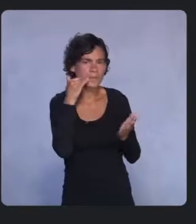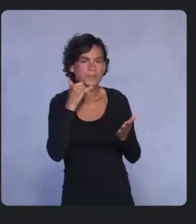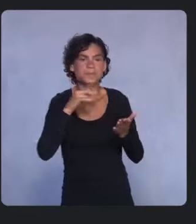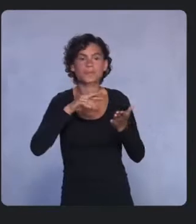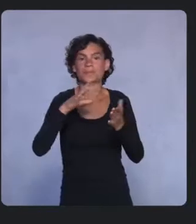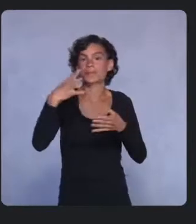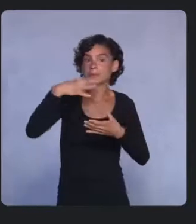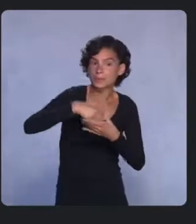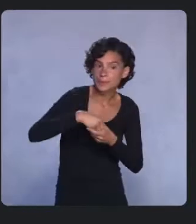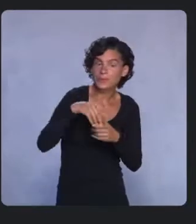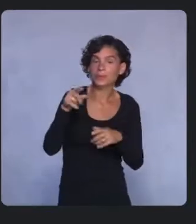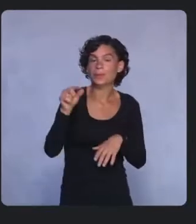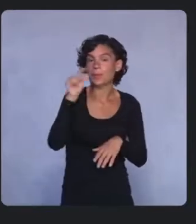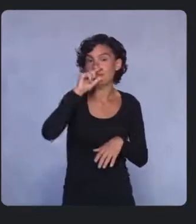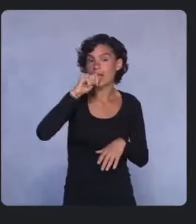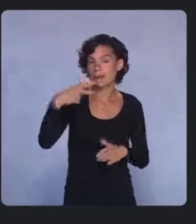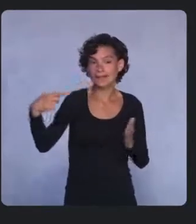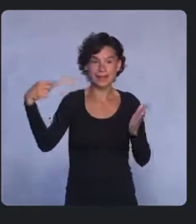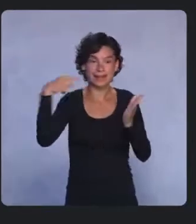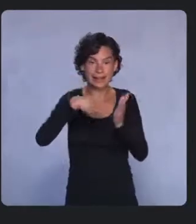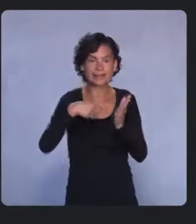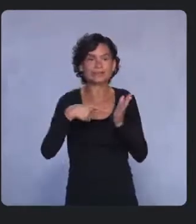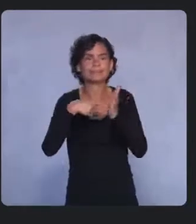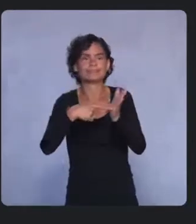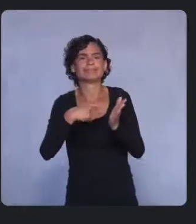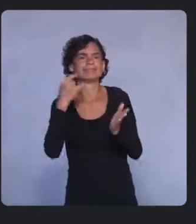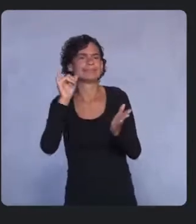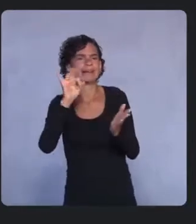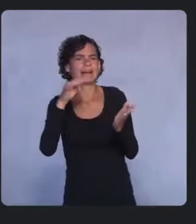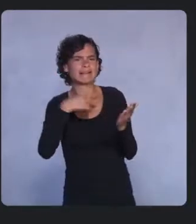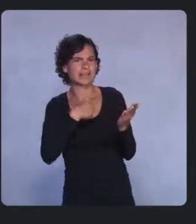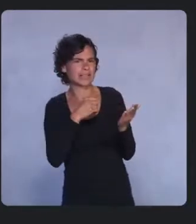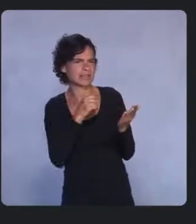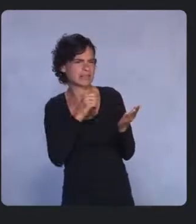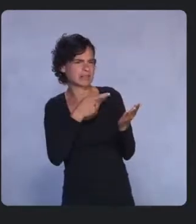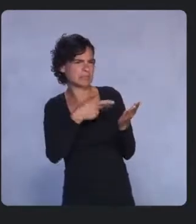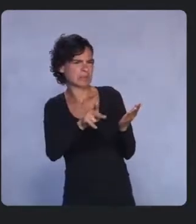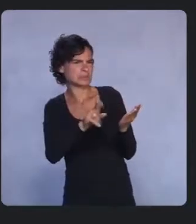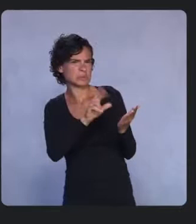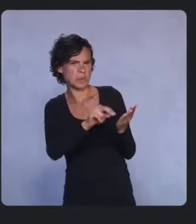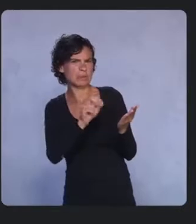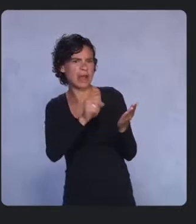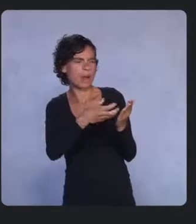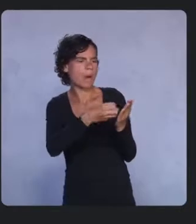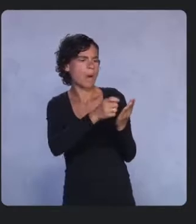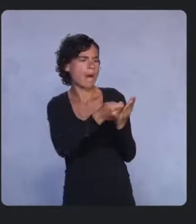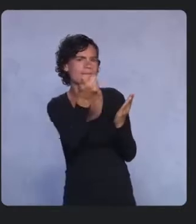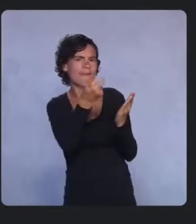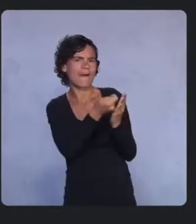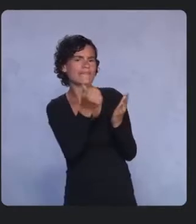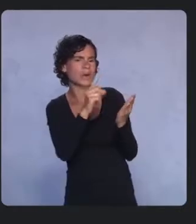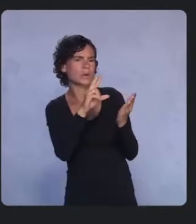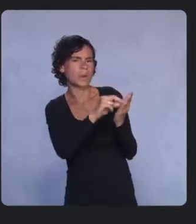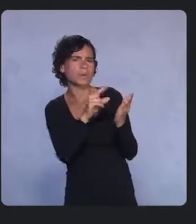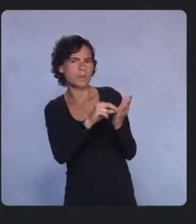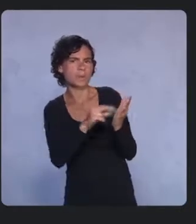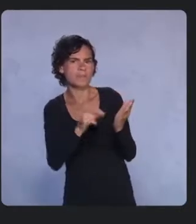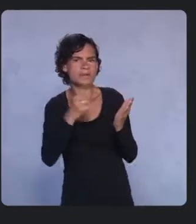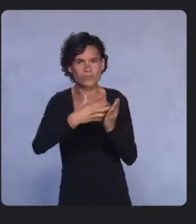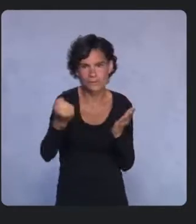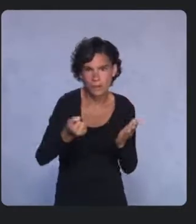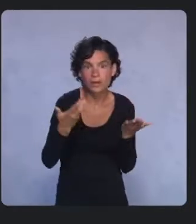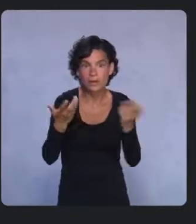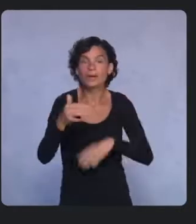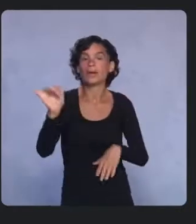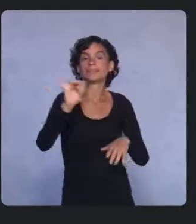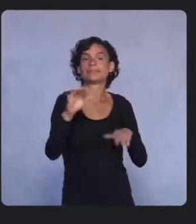we've made it really easy to revoke an app's permission directly from the dashboard. We've also added an indicator to